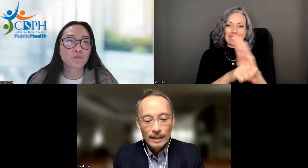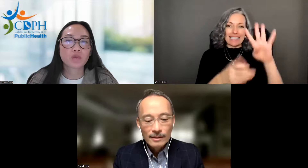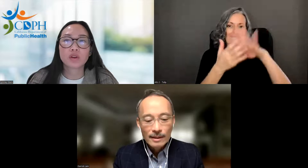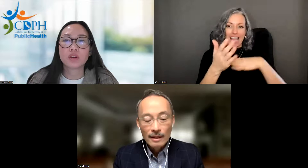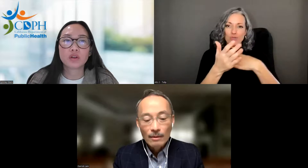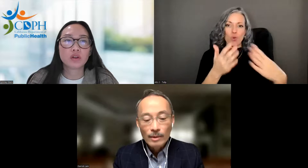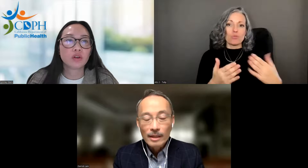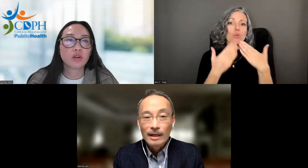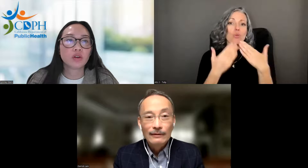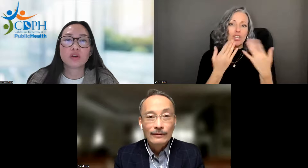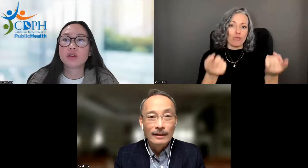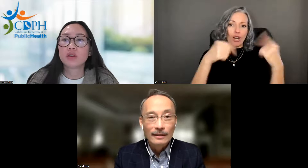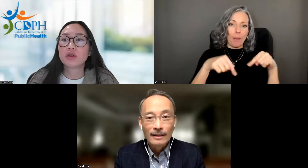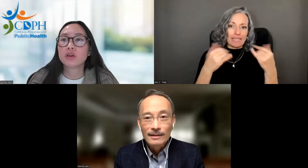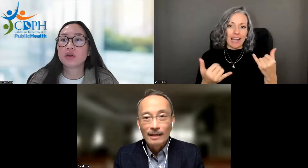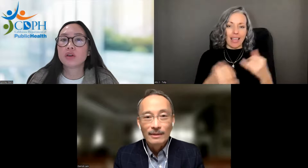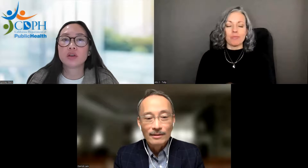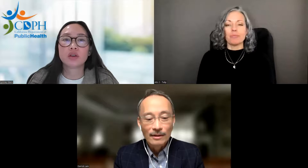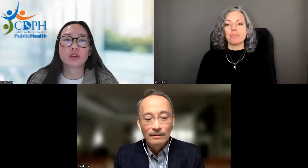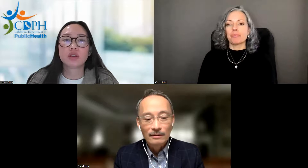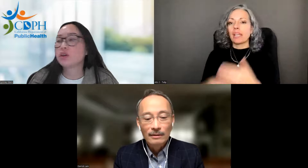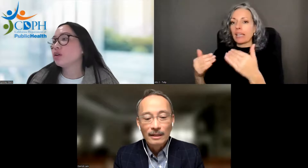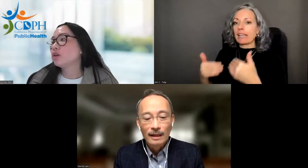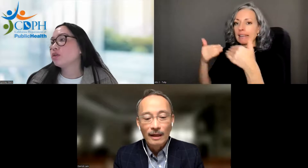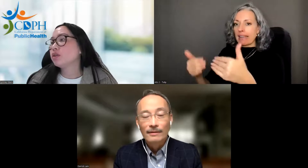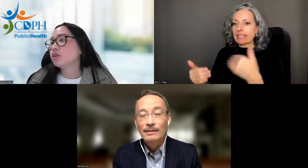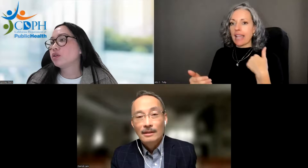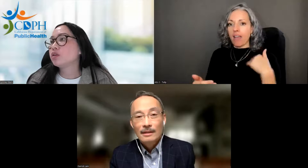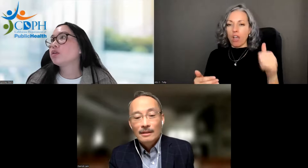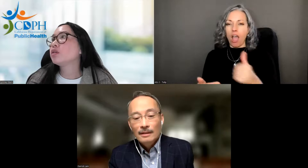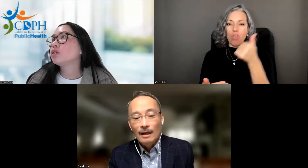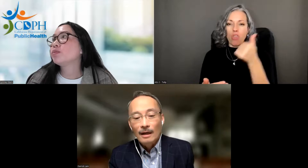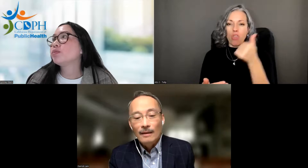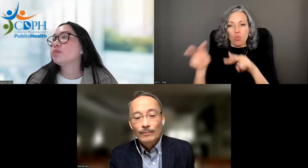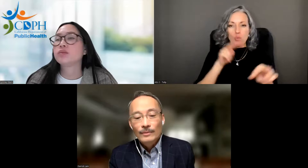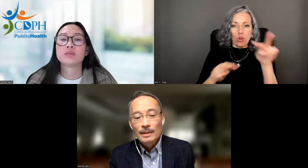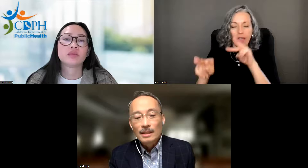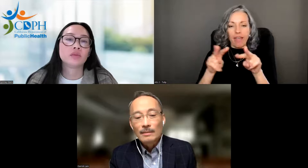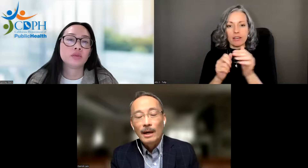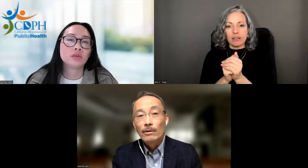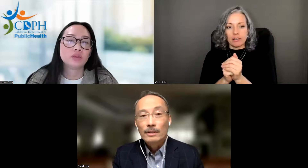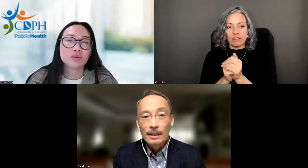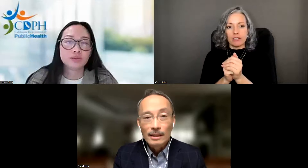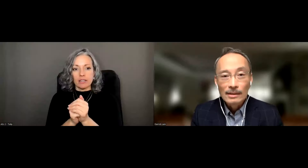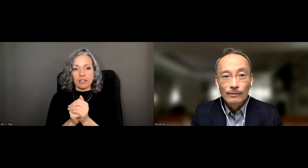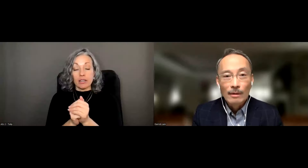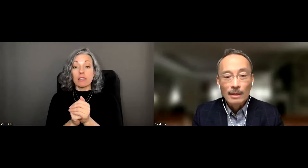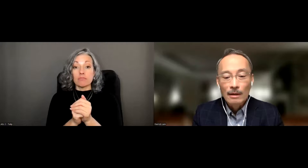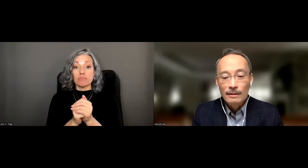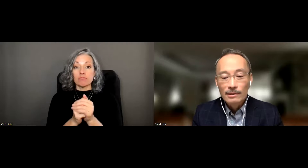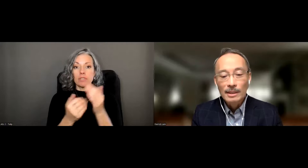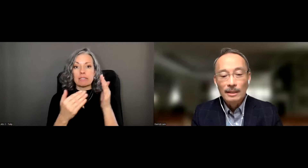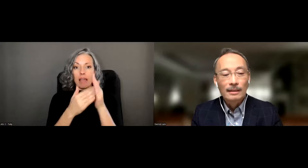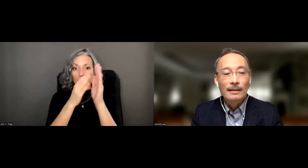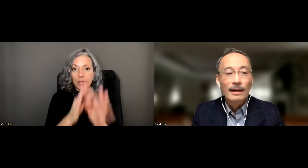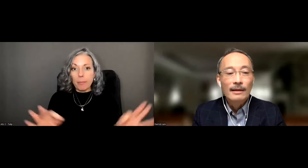So next, we have another segment on looking at the priorities from our